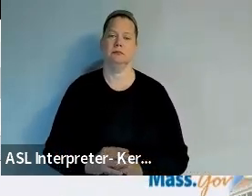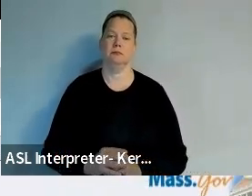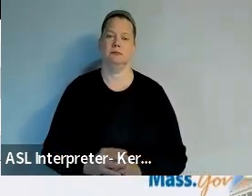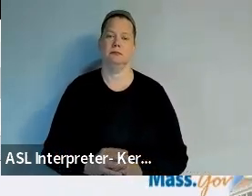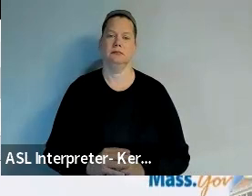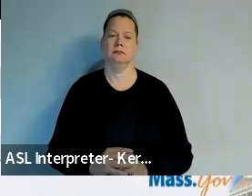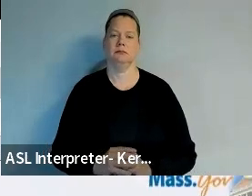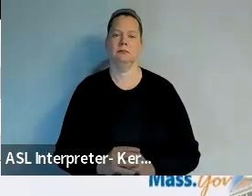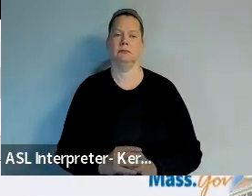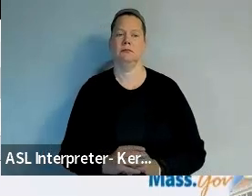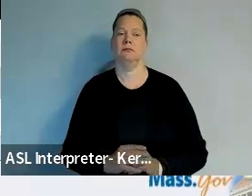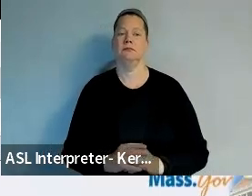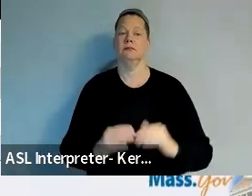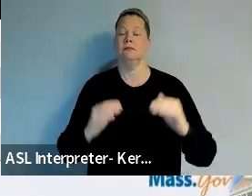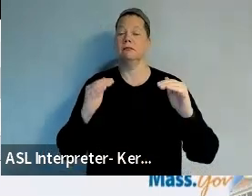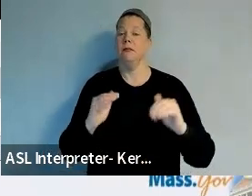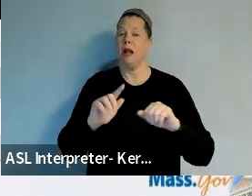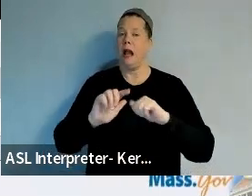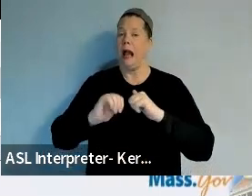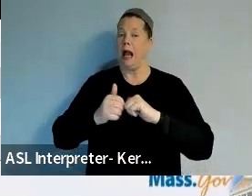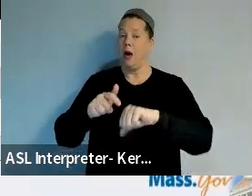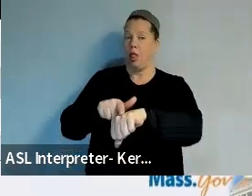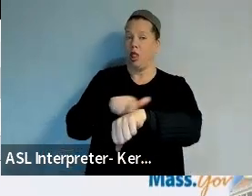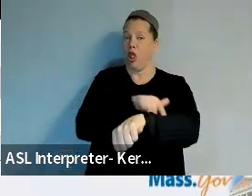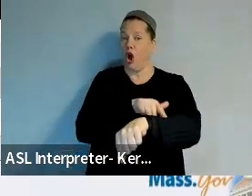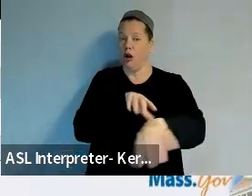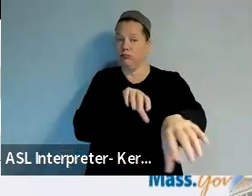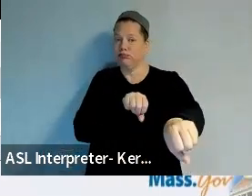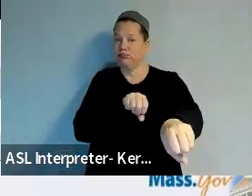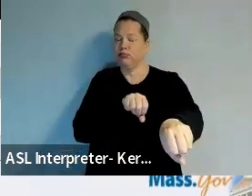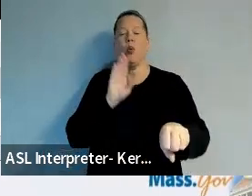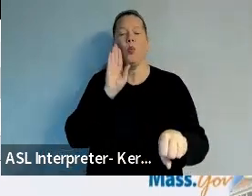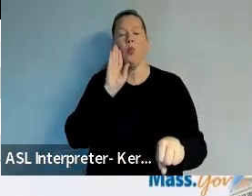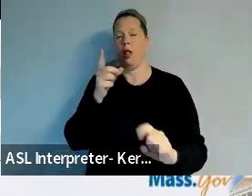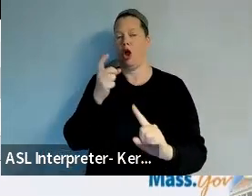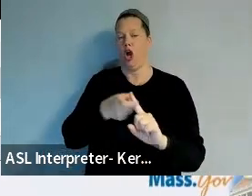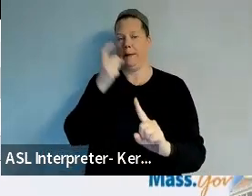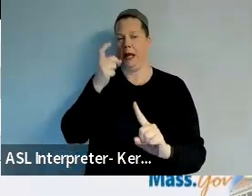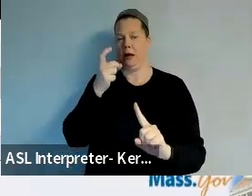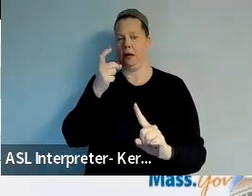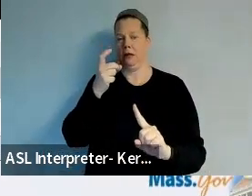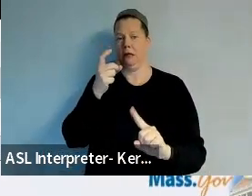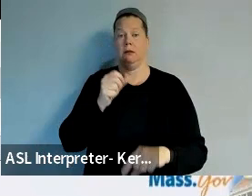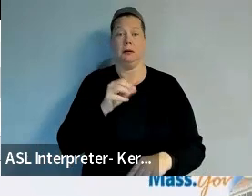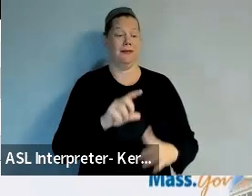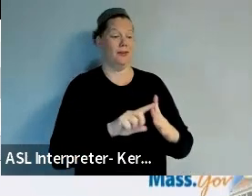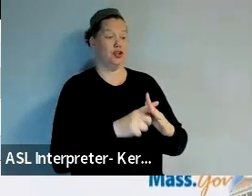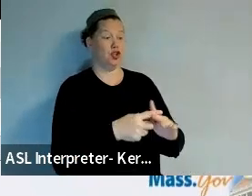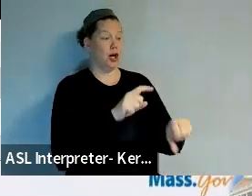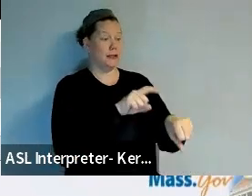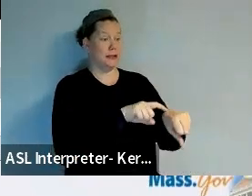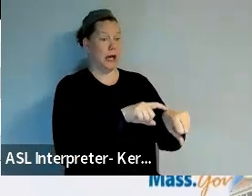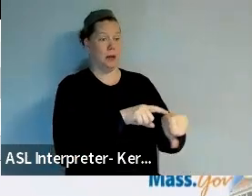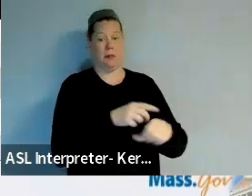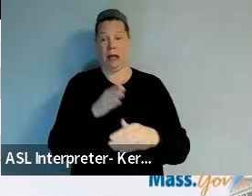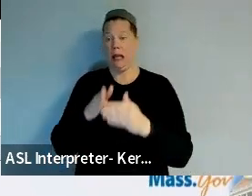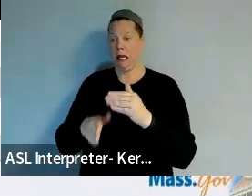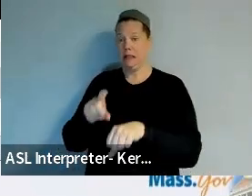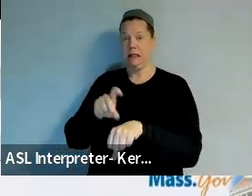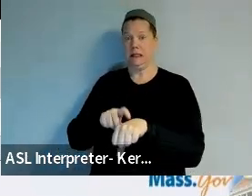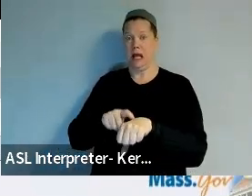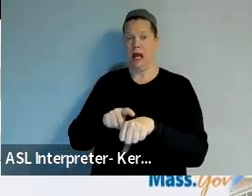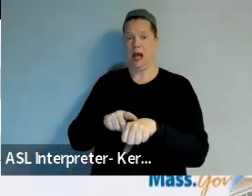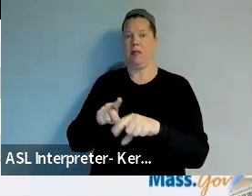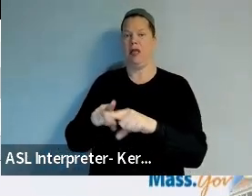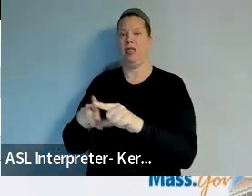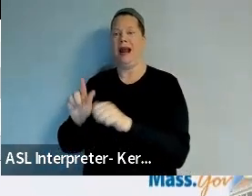The duration of restraint field will auto-populate based on the times inputted on the time of